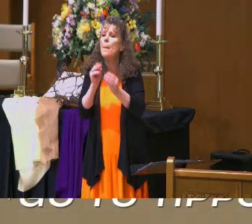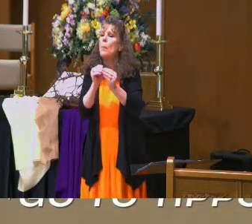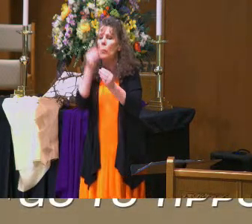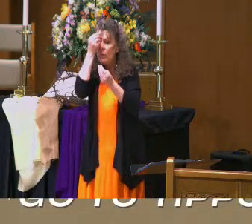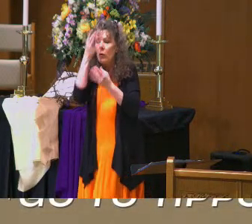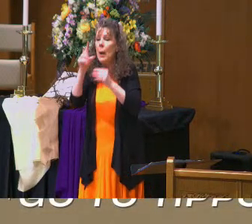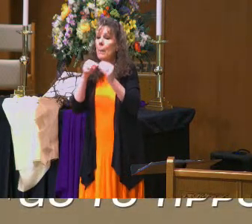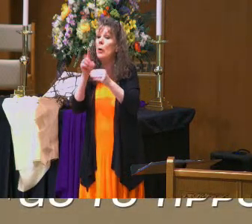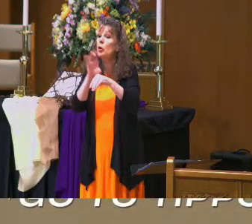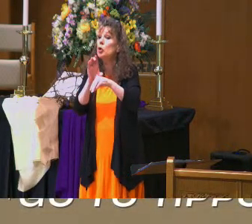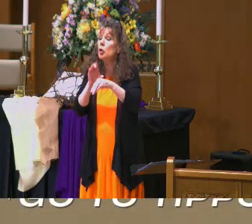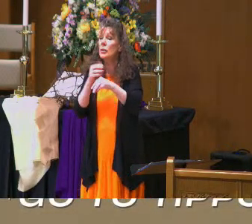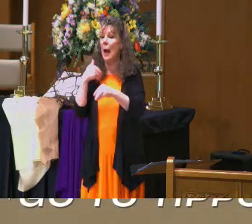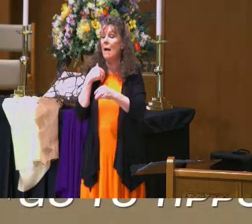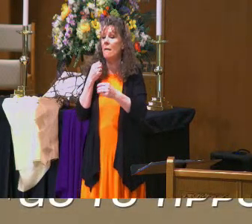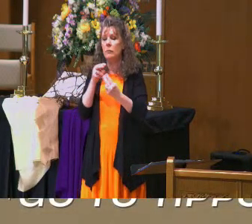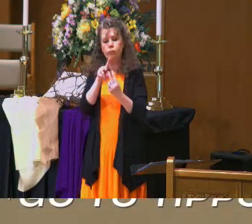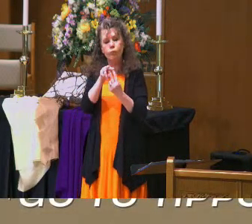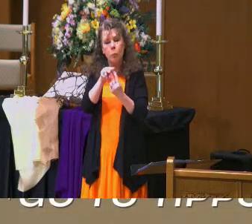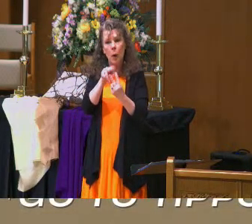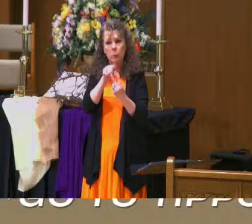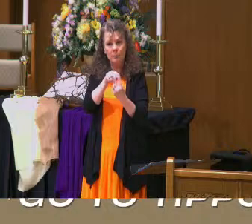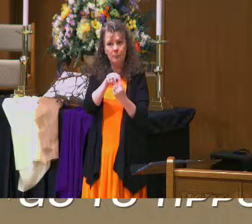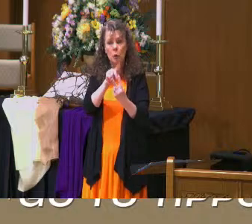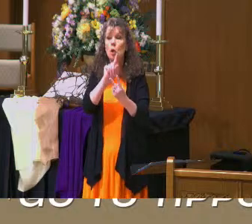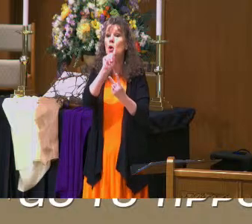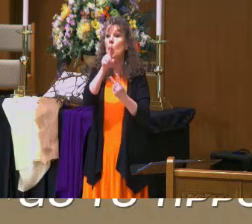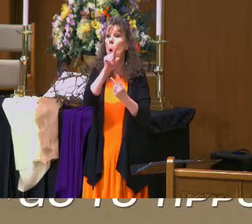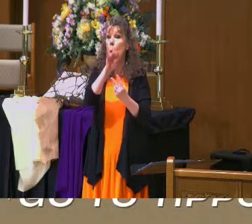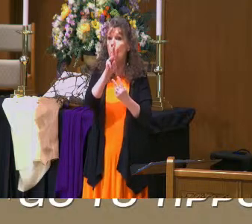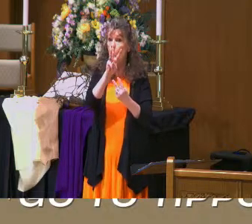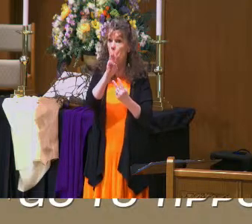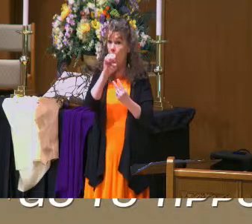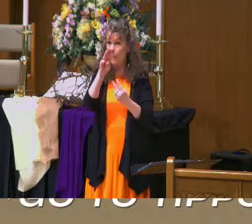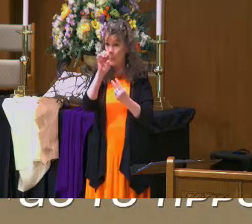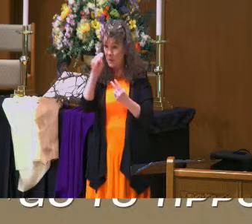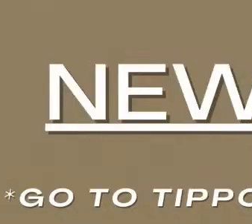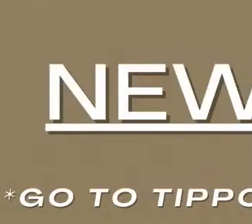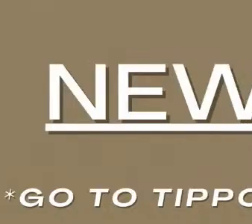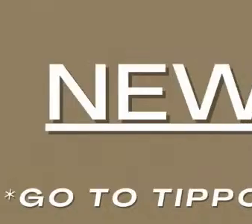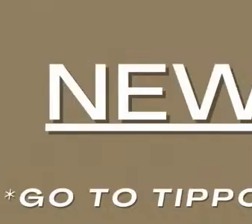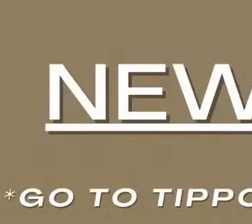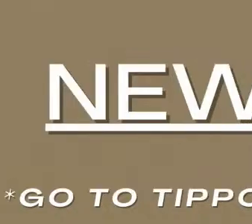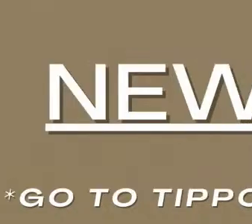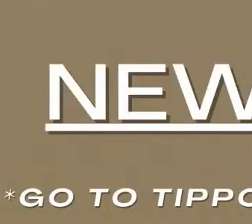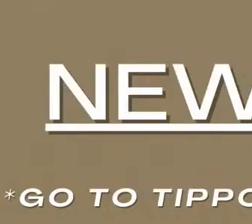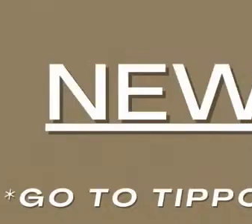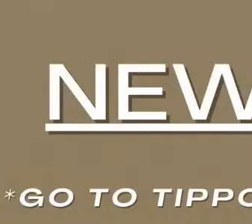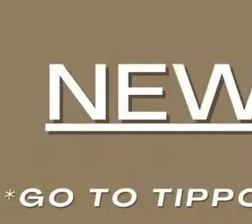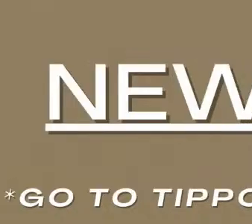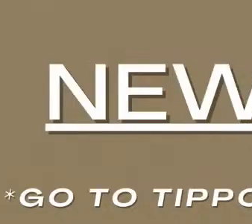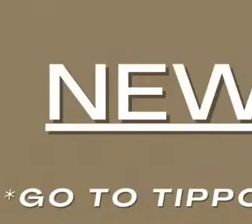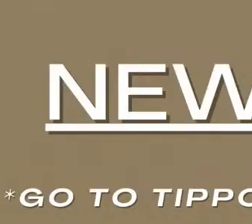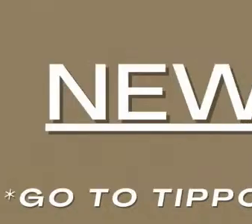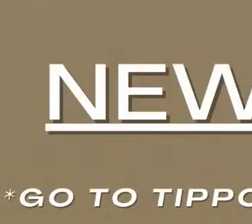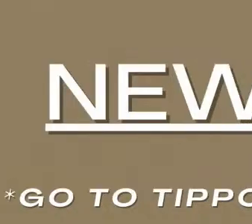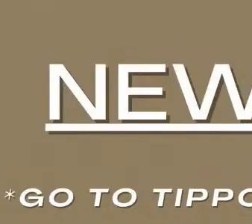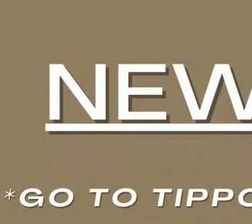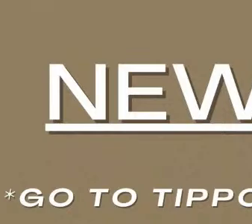church, you've got a couple options. Go to the website and hit the welcome button. Text the word welcome